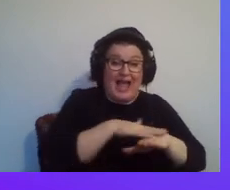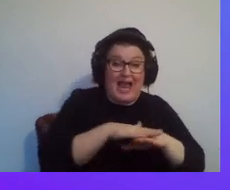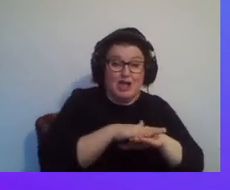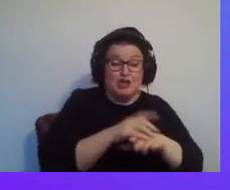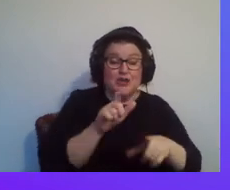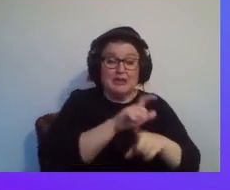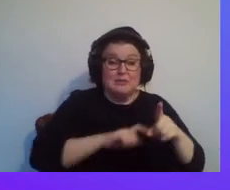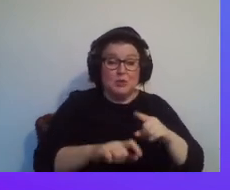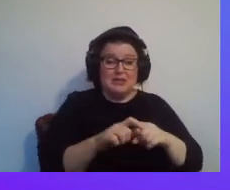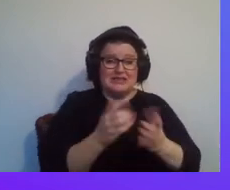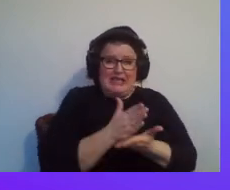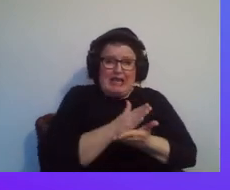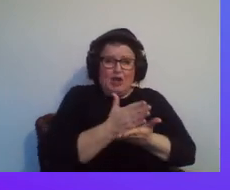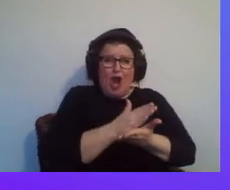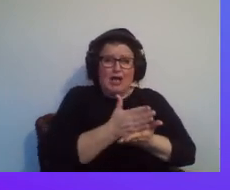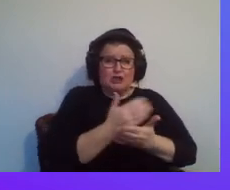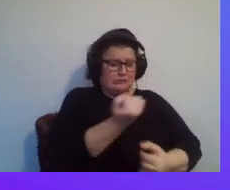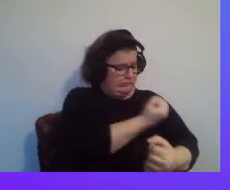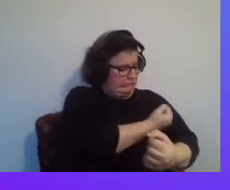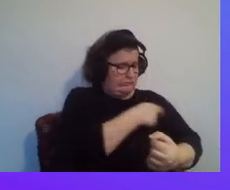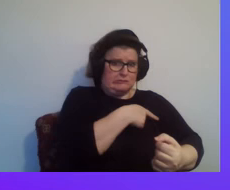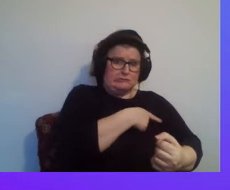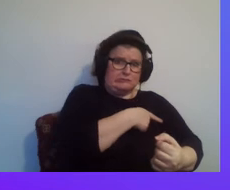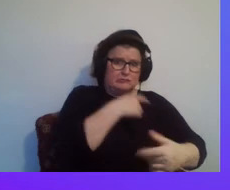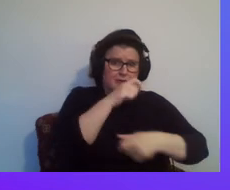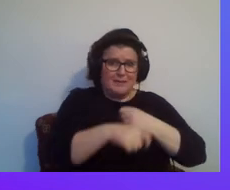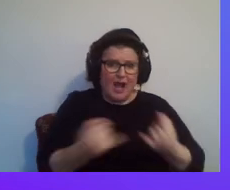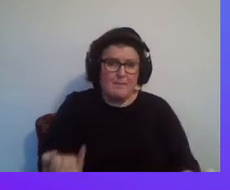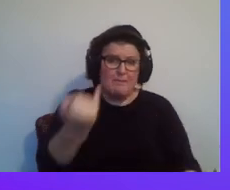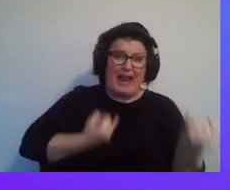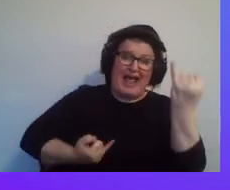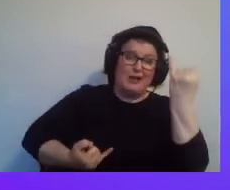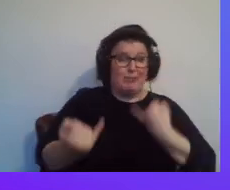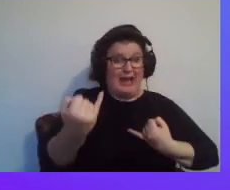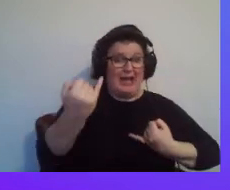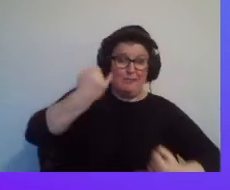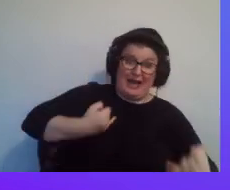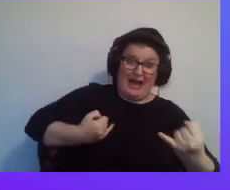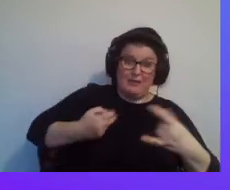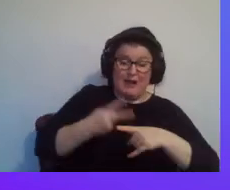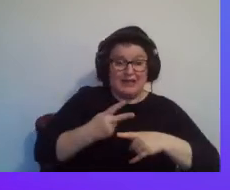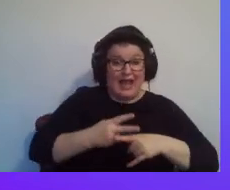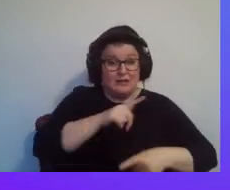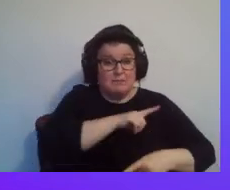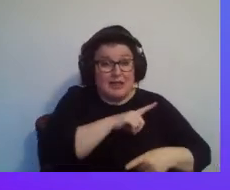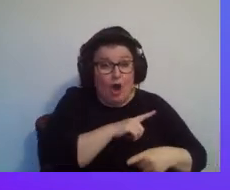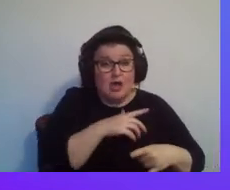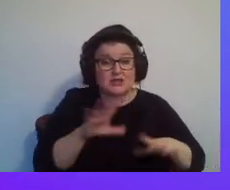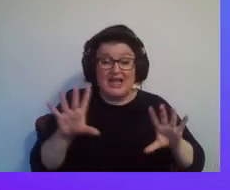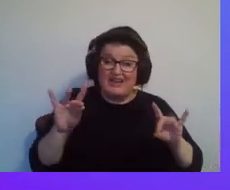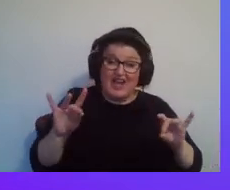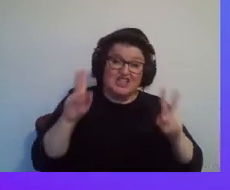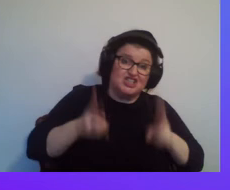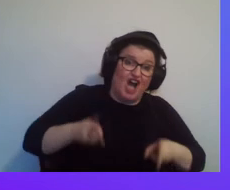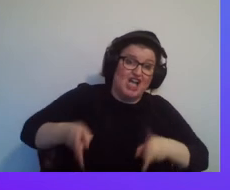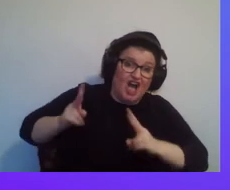be misinterpreted and result in blaming us again for being infected and dying in greater